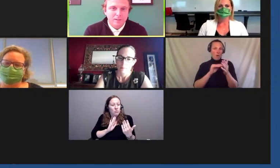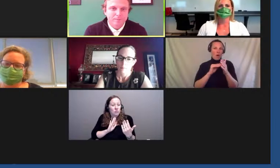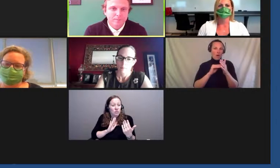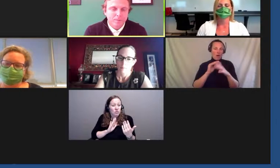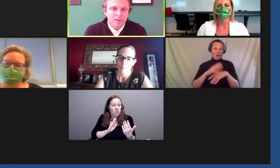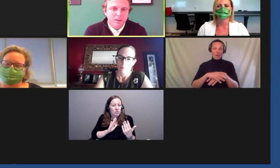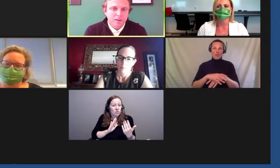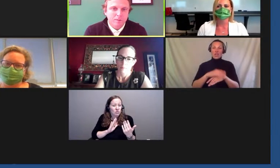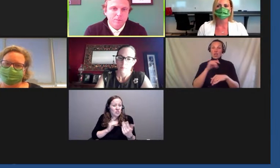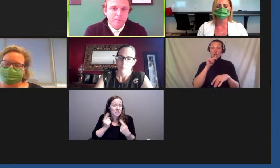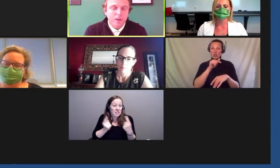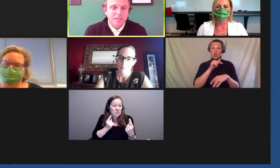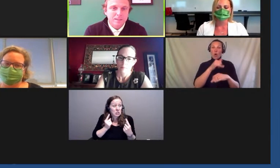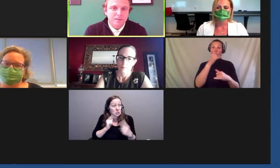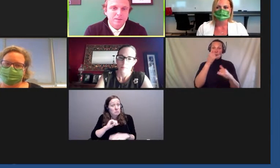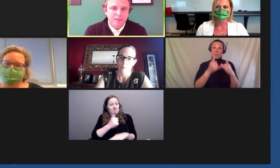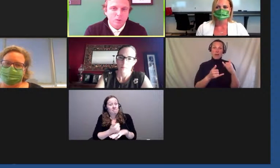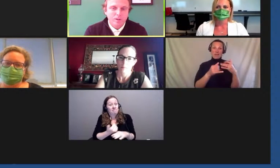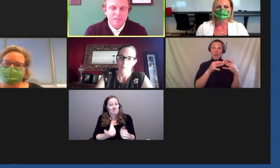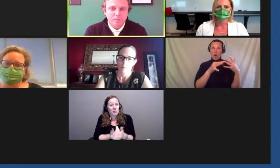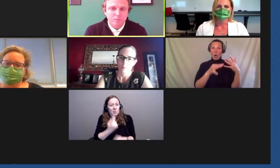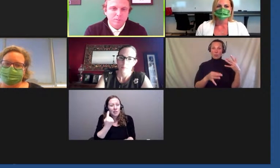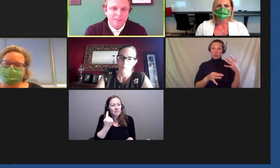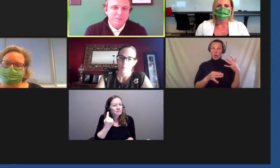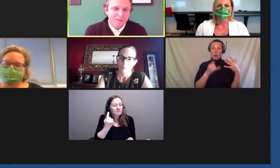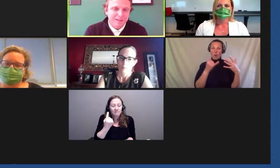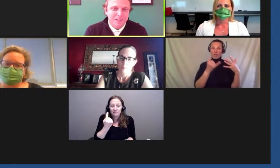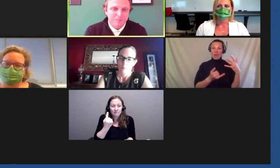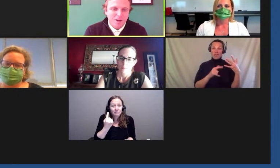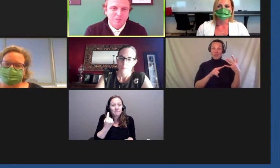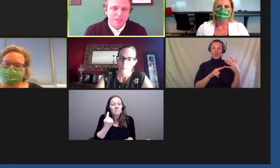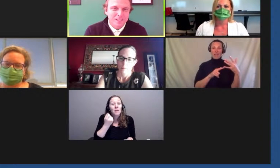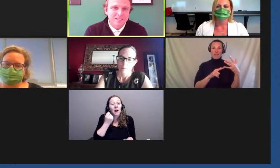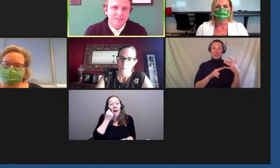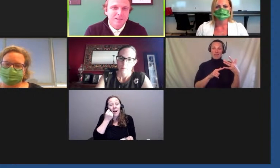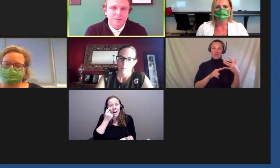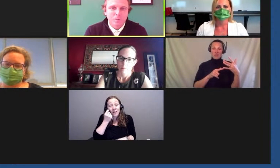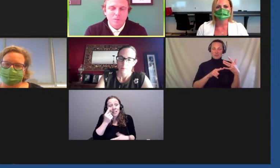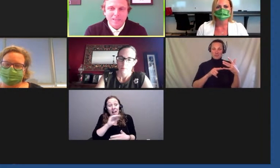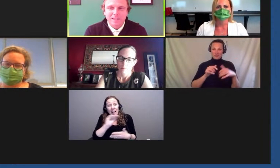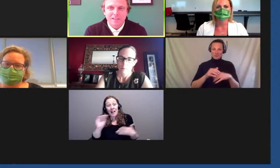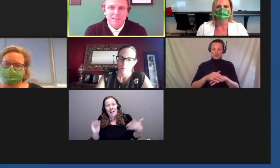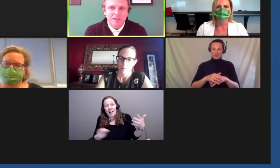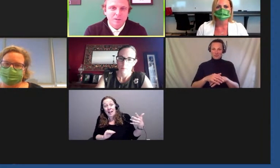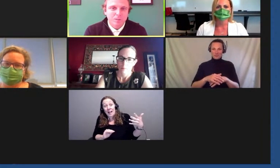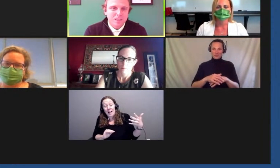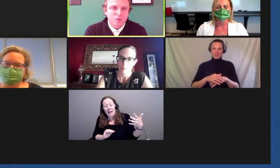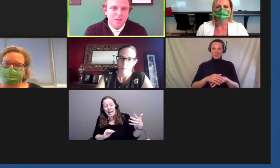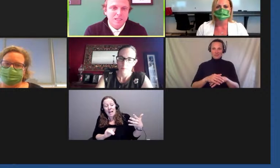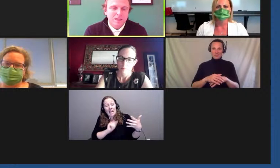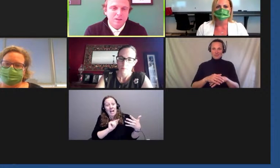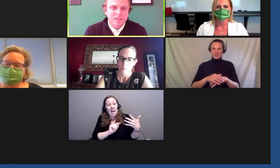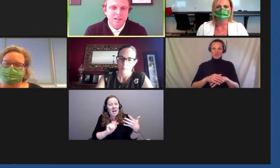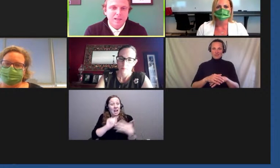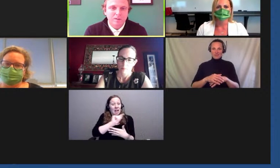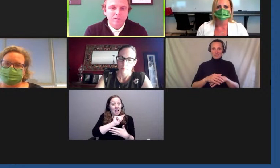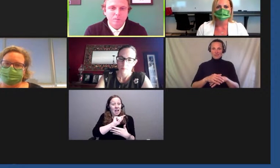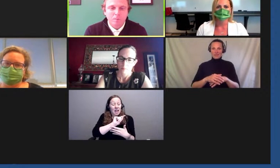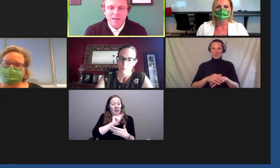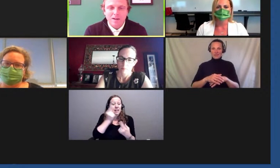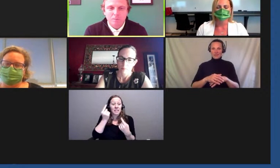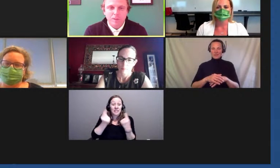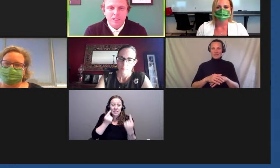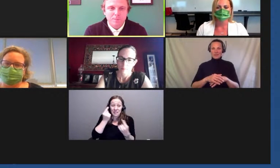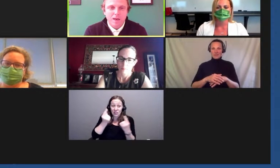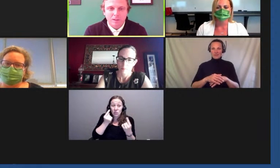consider. But in order to keep it at the bottom of the list, we might need to consider some of these other things in the list that